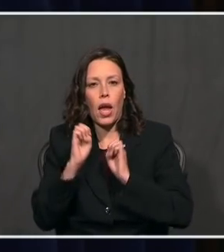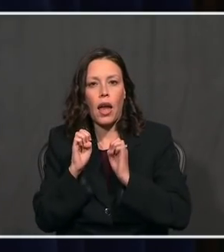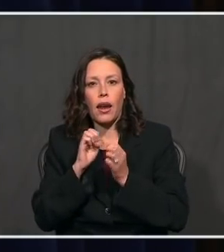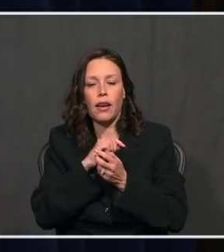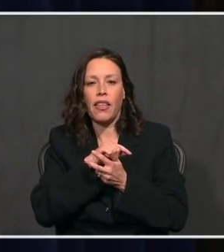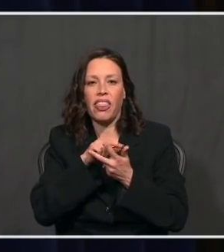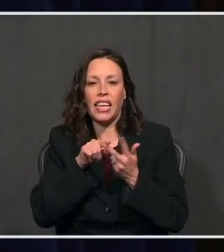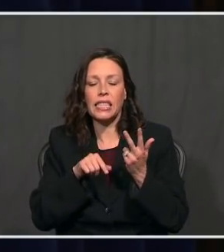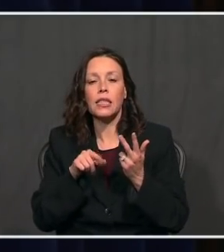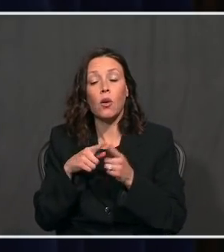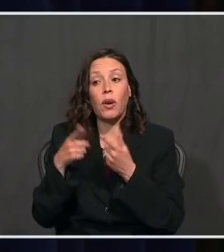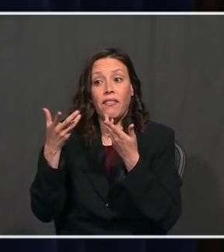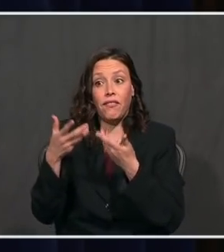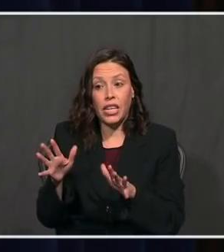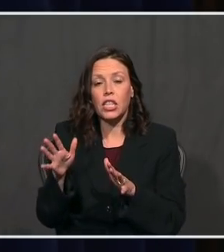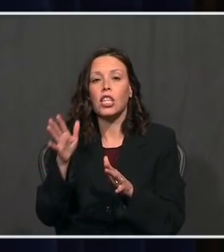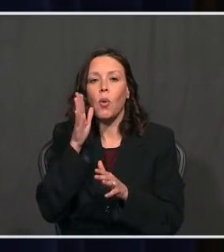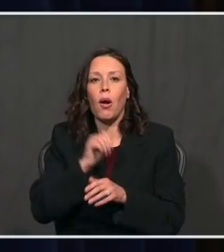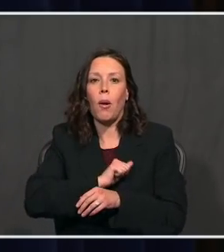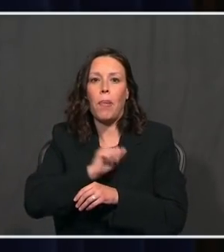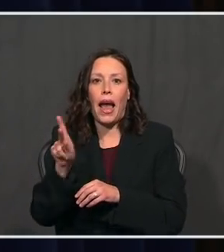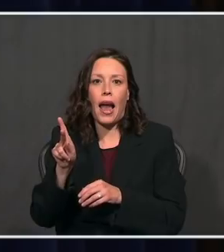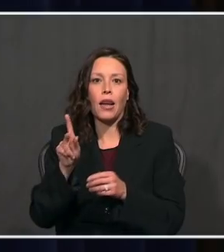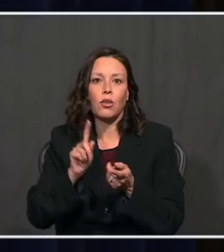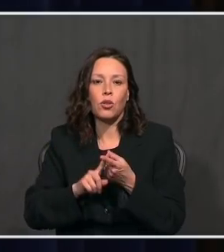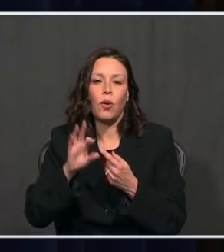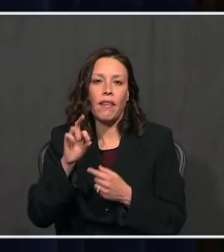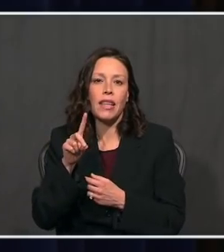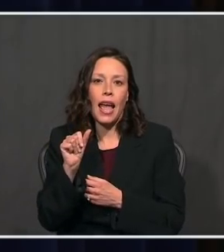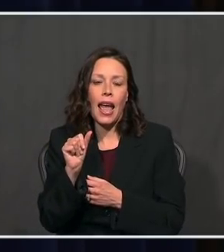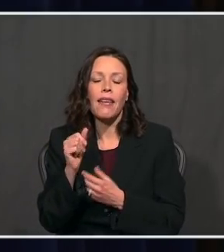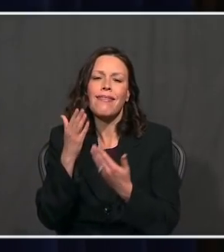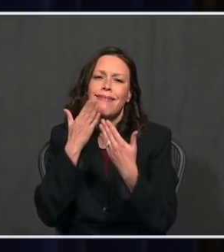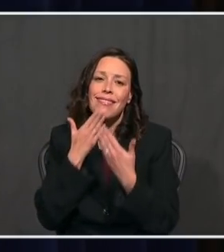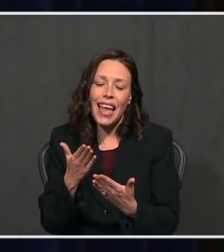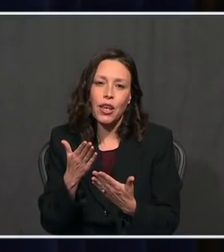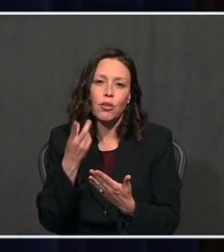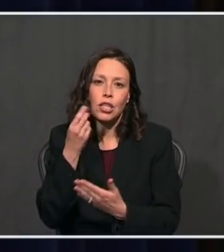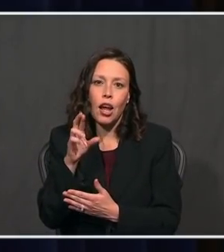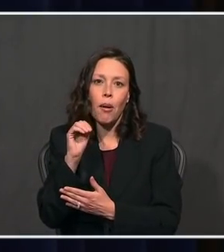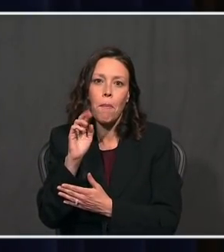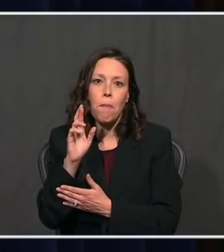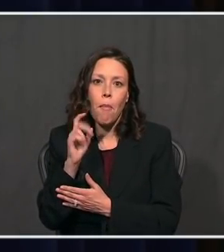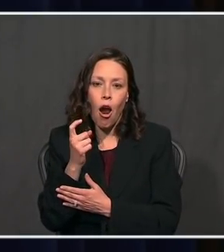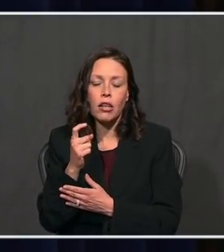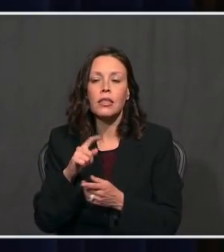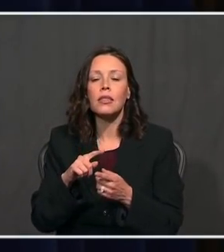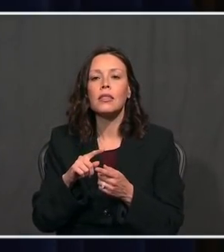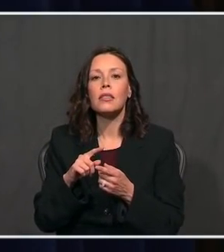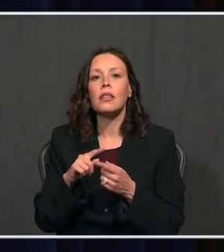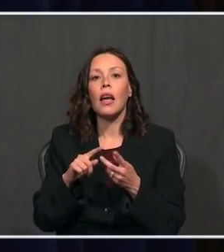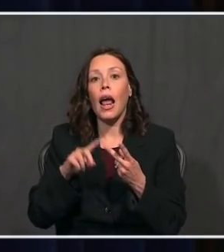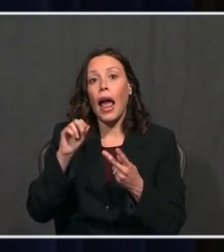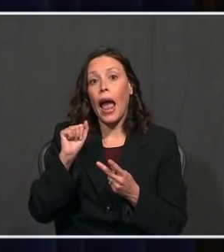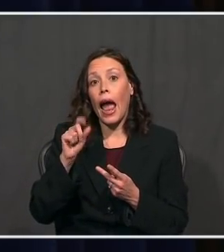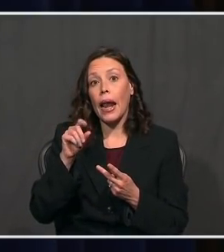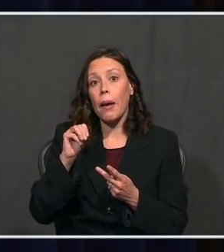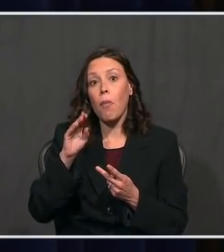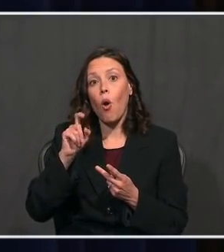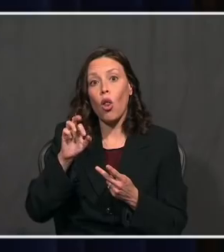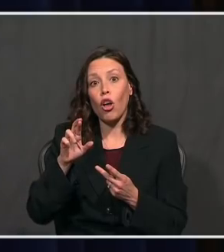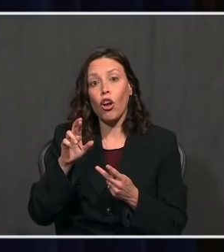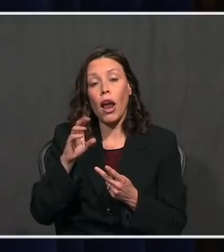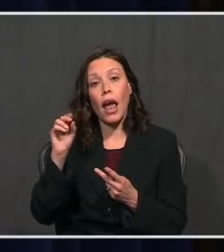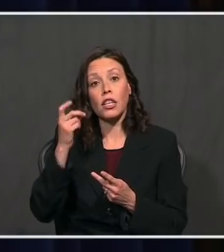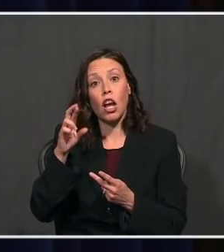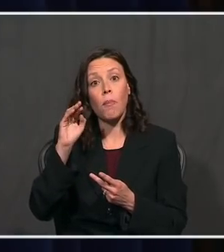these. And when he's done, he's going to head right back out to the FDA. So thank you for that, Dr. Marks. And Adam Bowler and Dr. Marks, come on